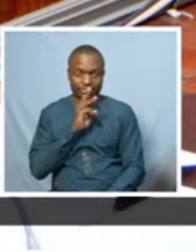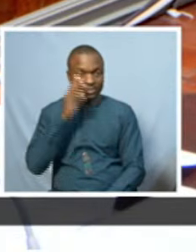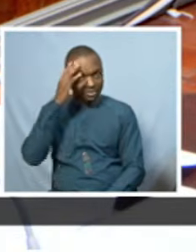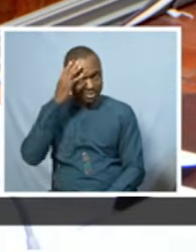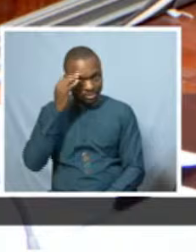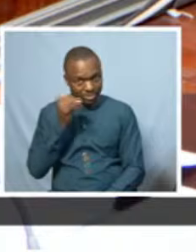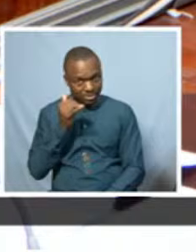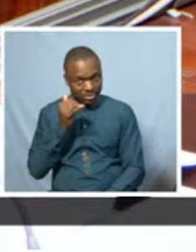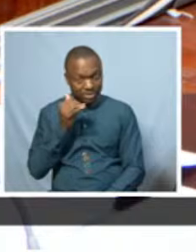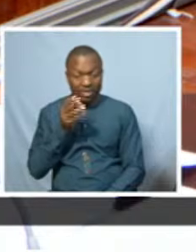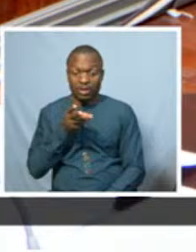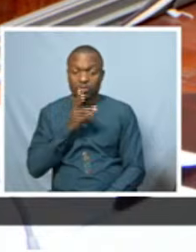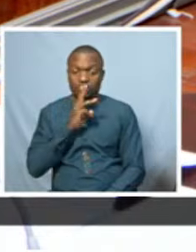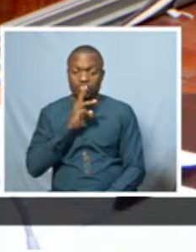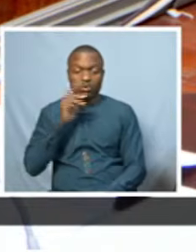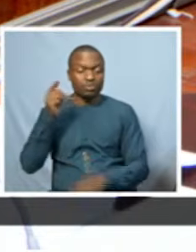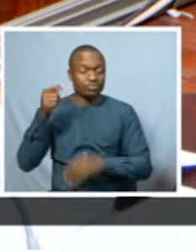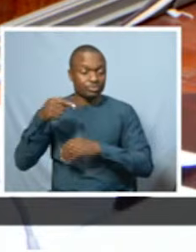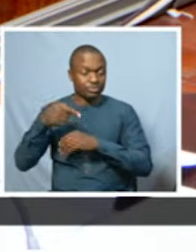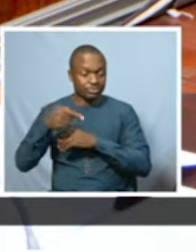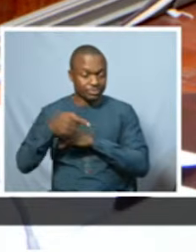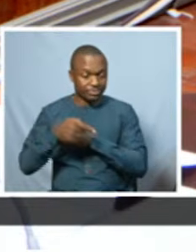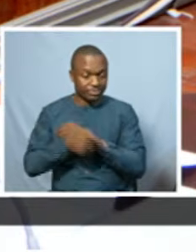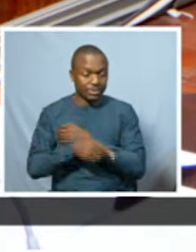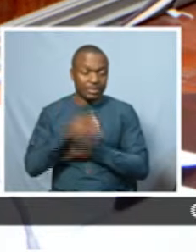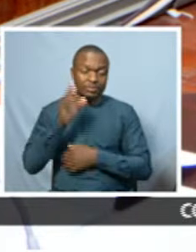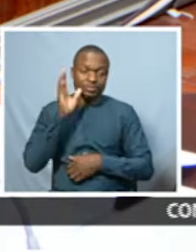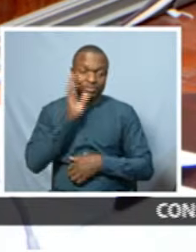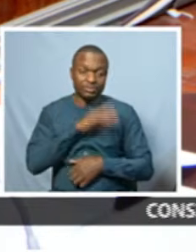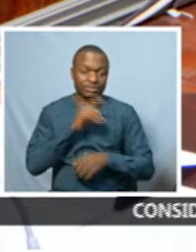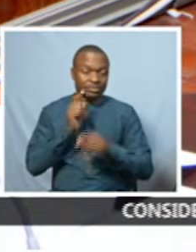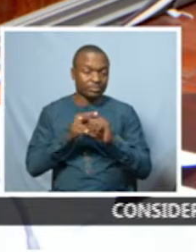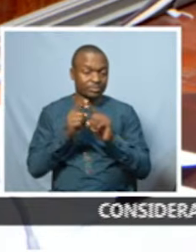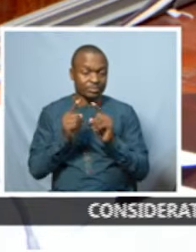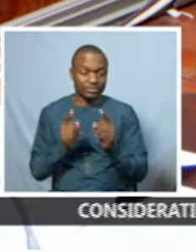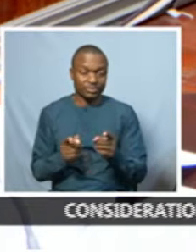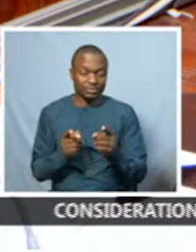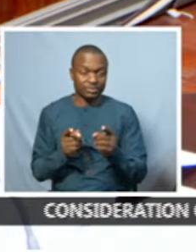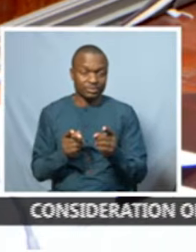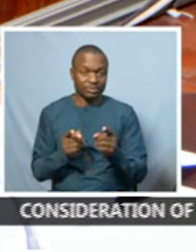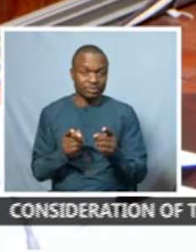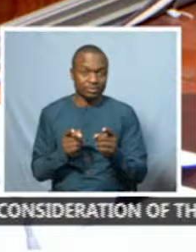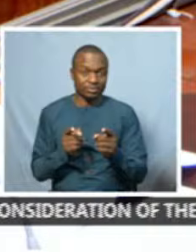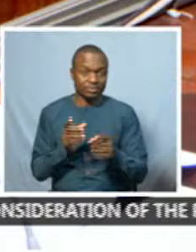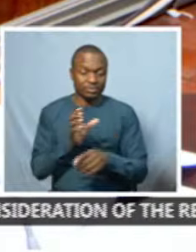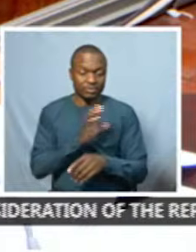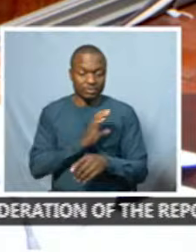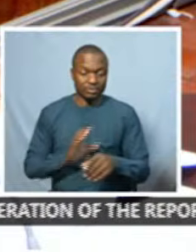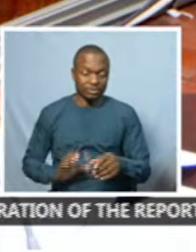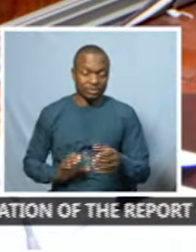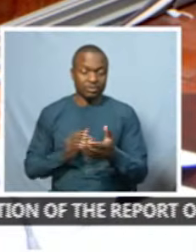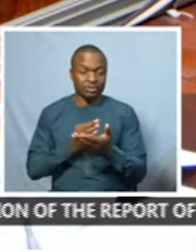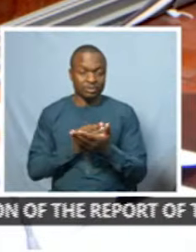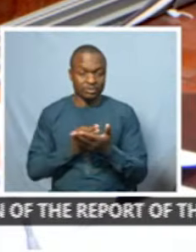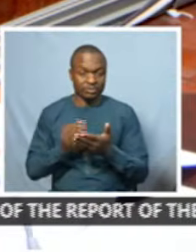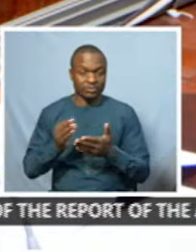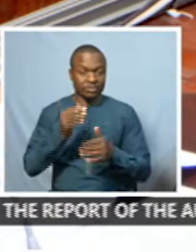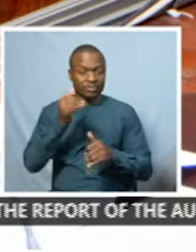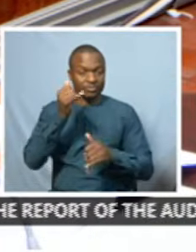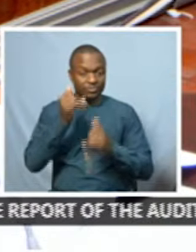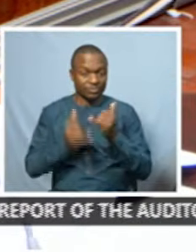Why should a borehole be sunk and the contractor fails to do the finishings